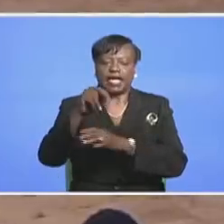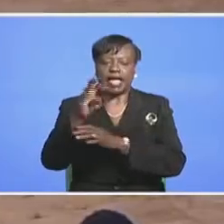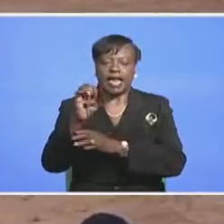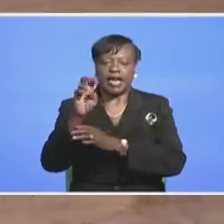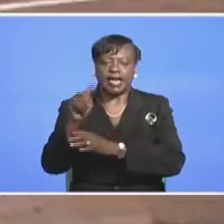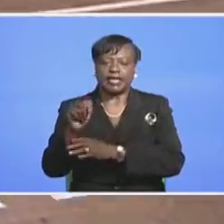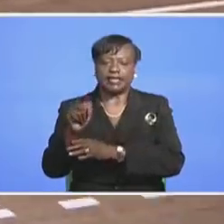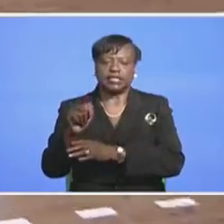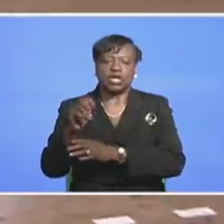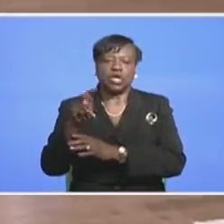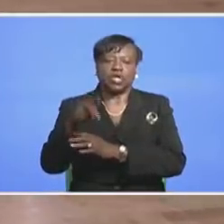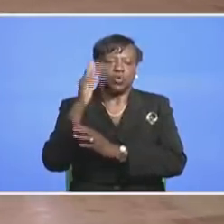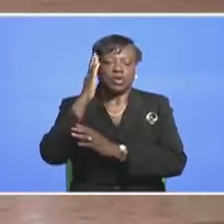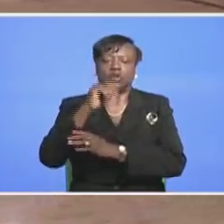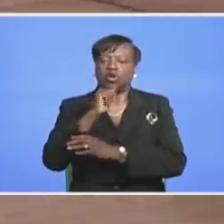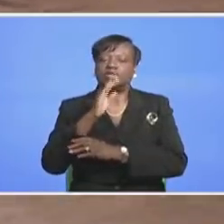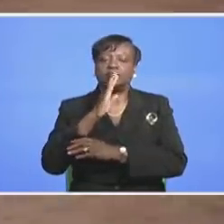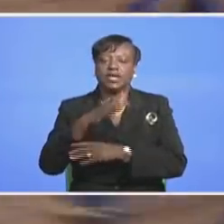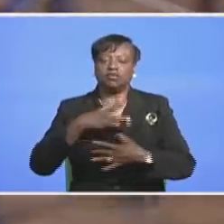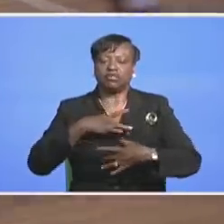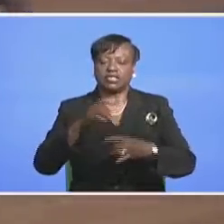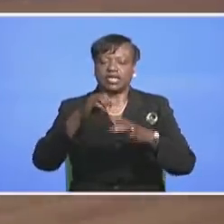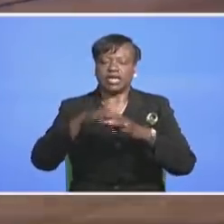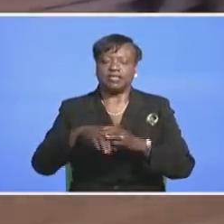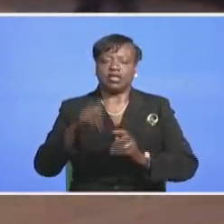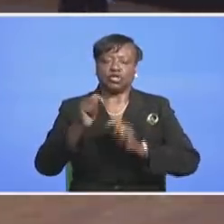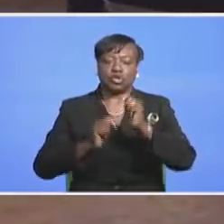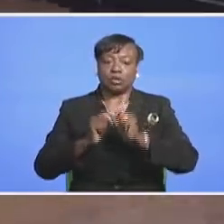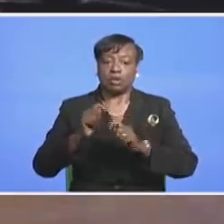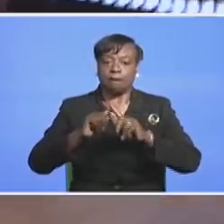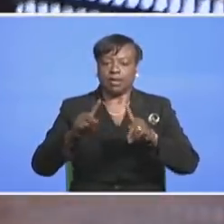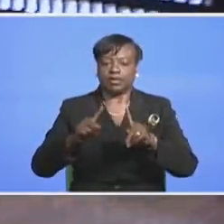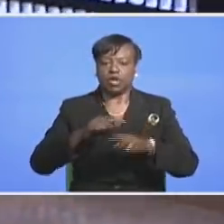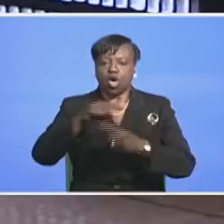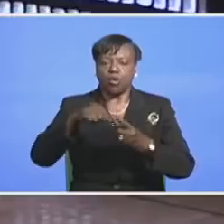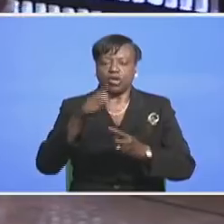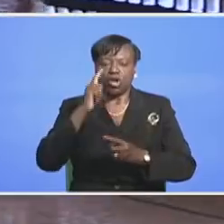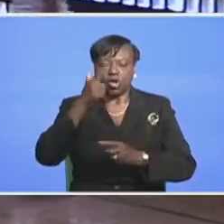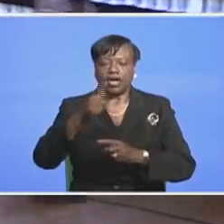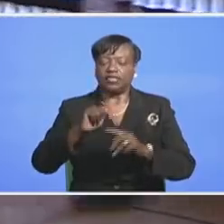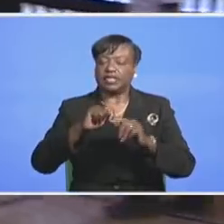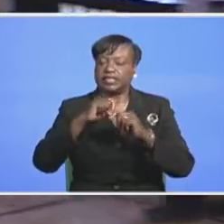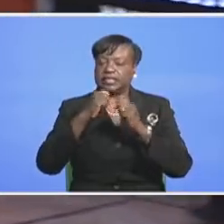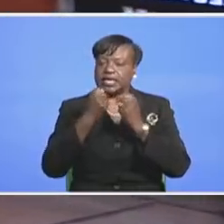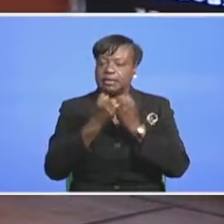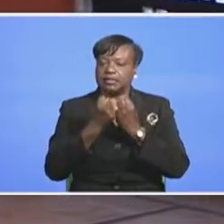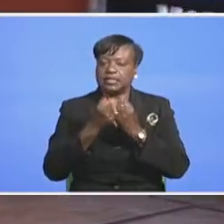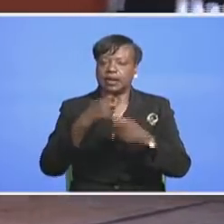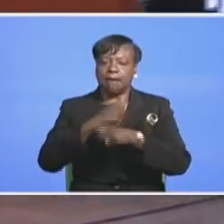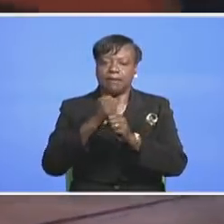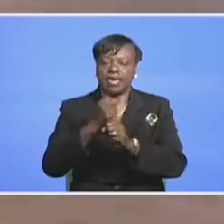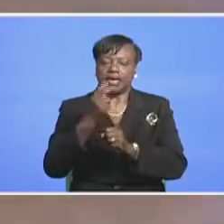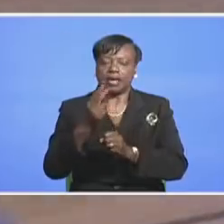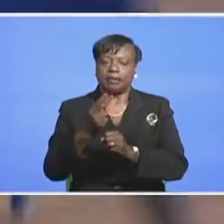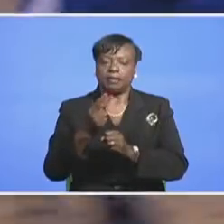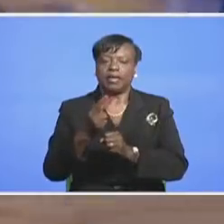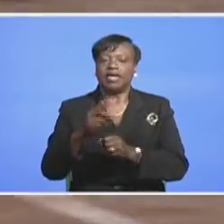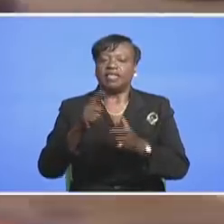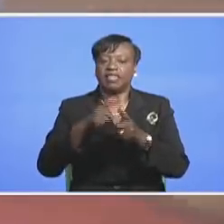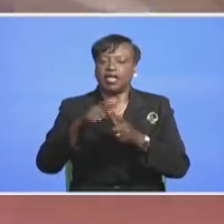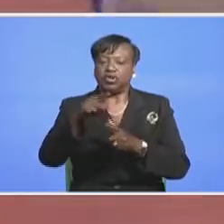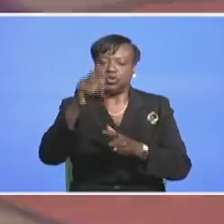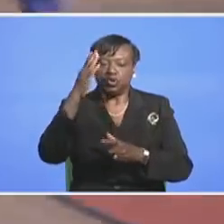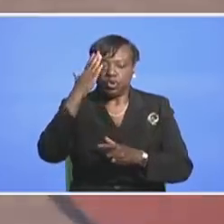that interested in the tournament. But when you look at the teams that make up the field in the various age divisions, you know that your squad will be playing